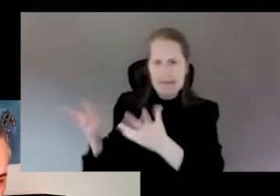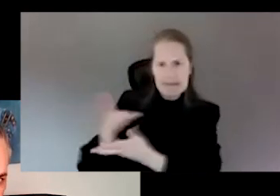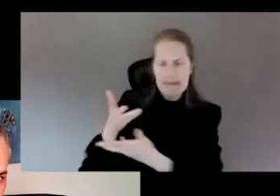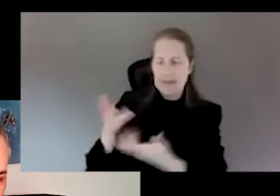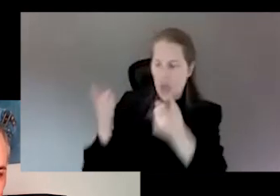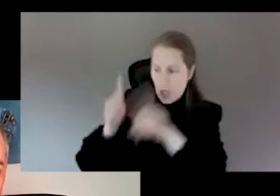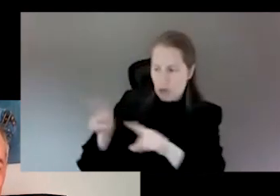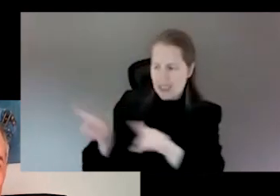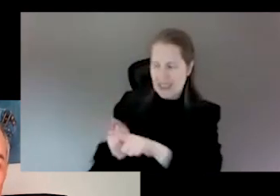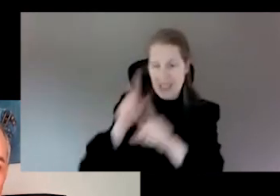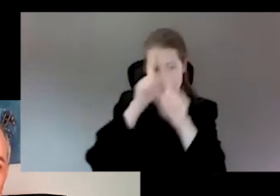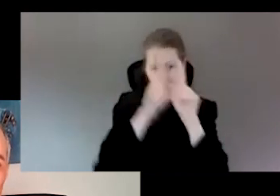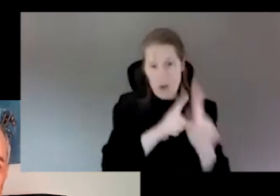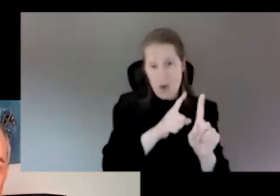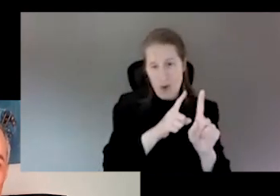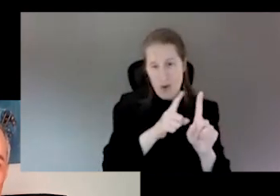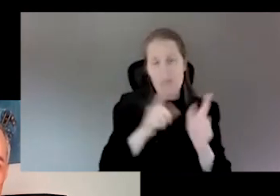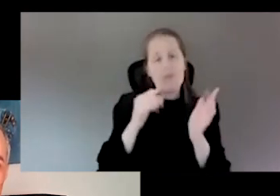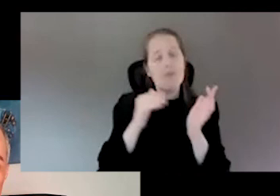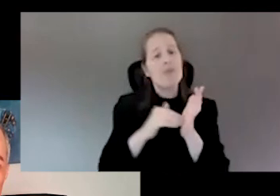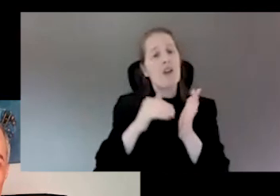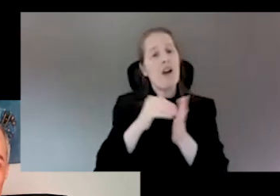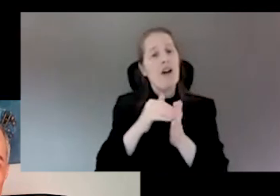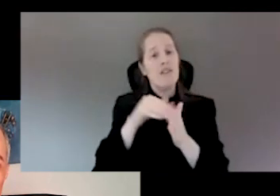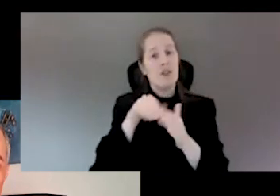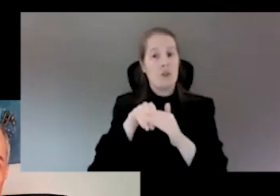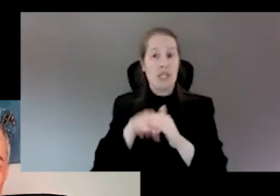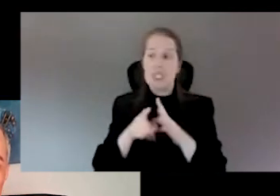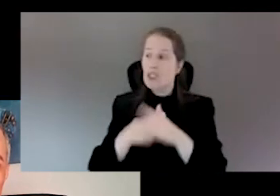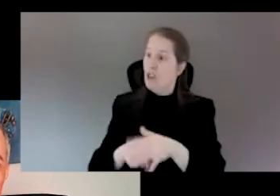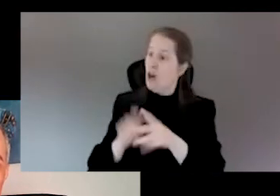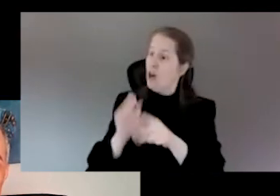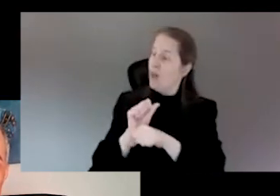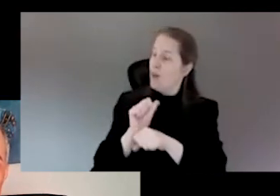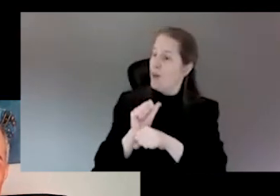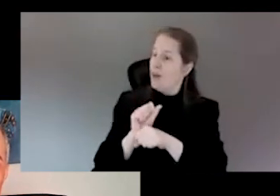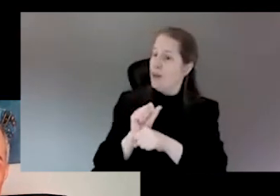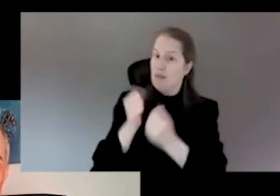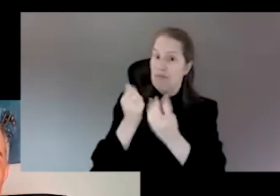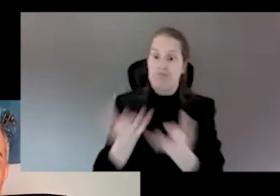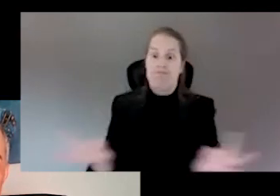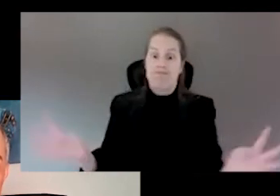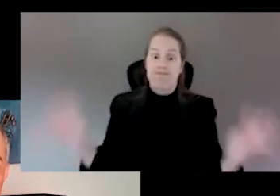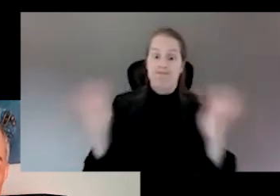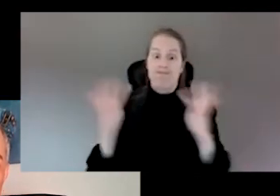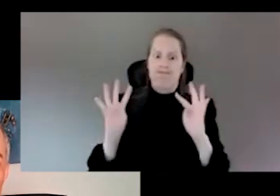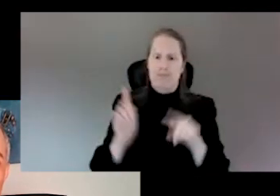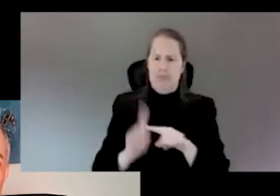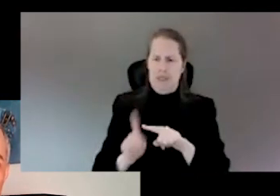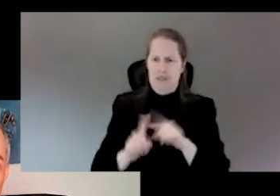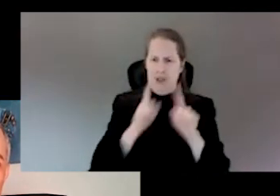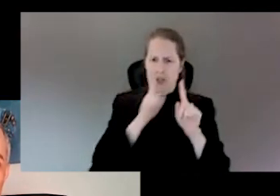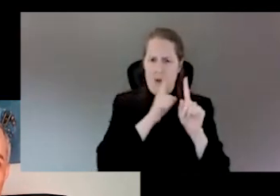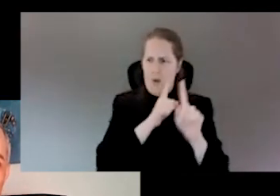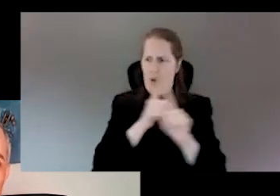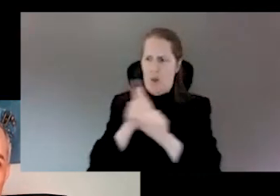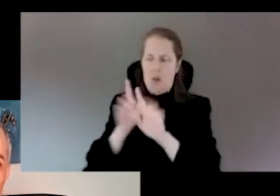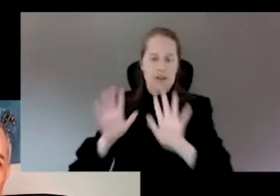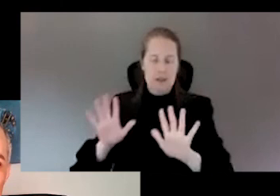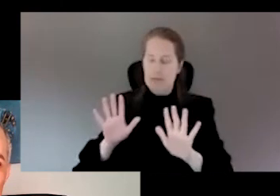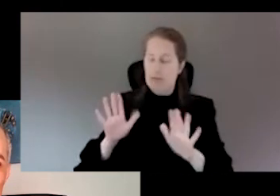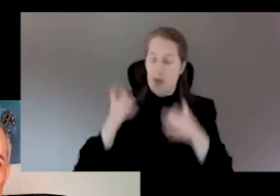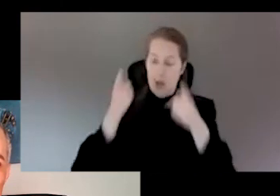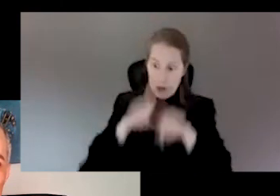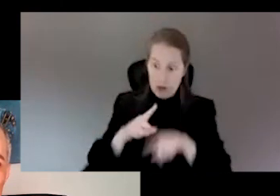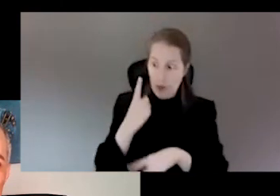so often we go into this, and so many people at the table have different goals. And if we can agree on one goal of